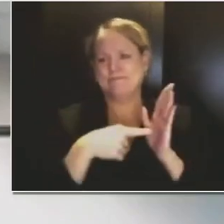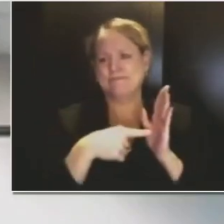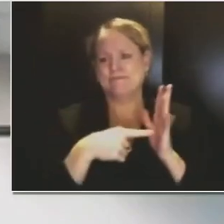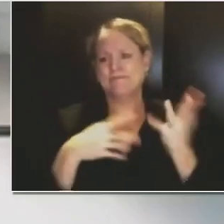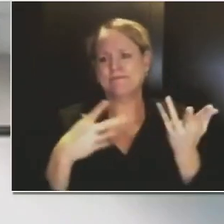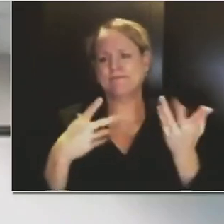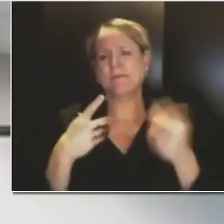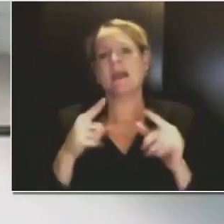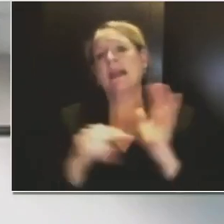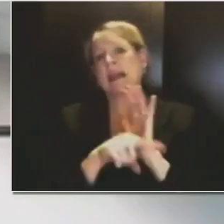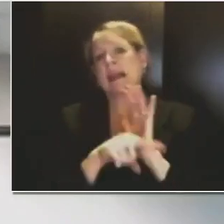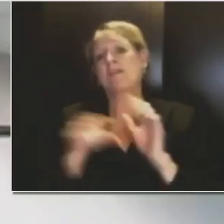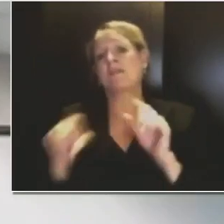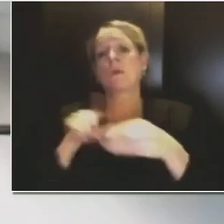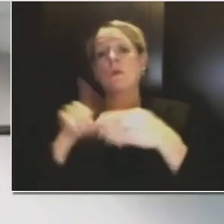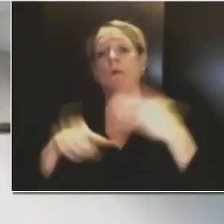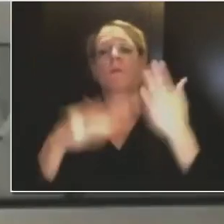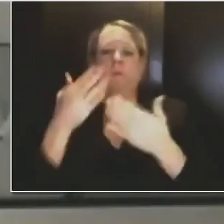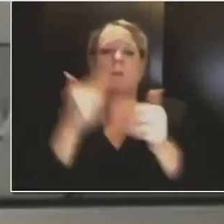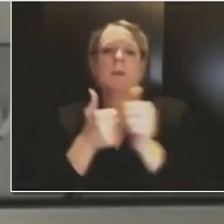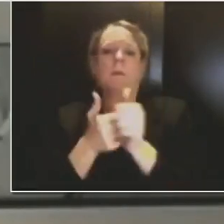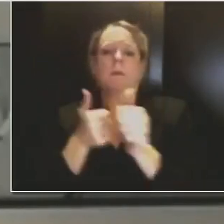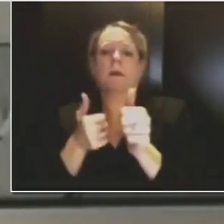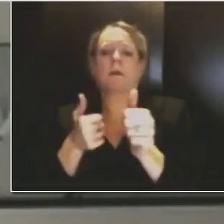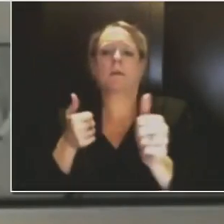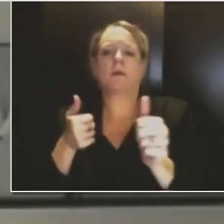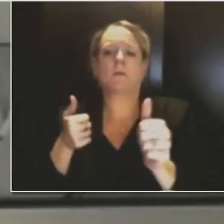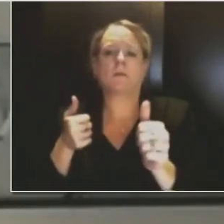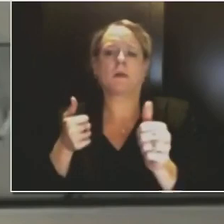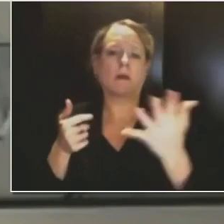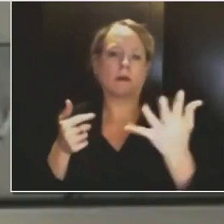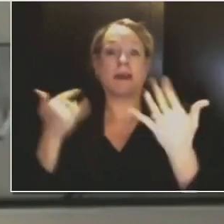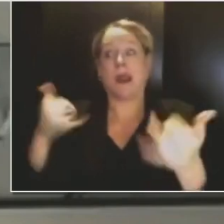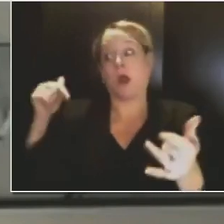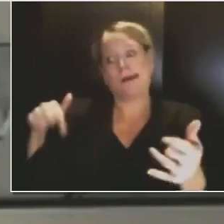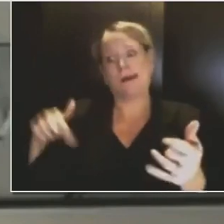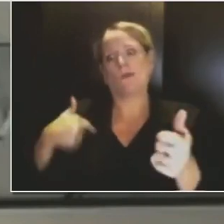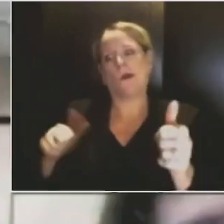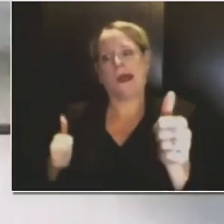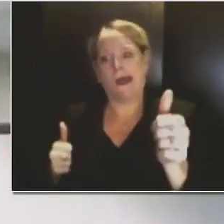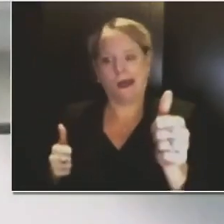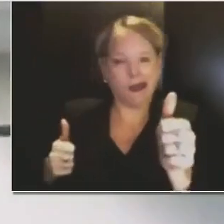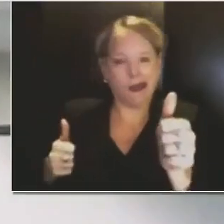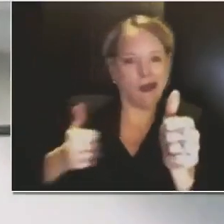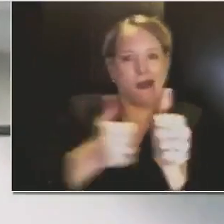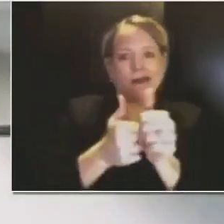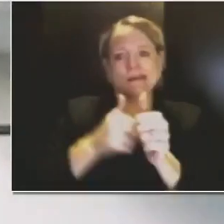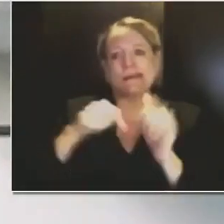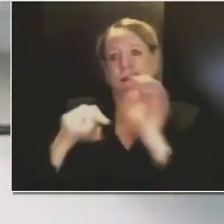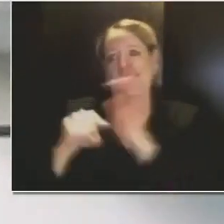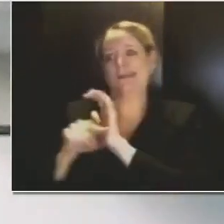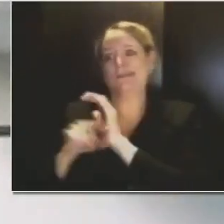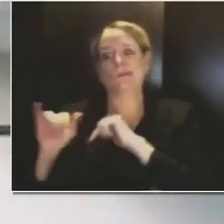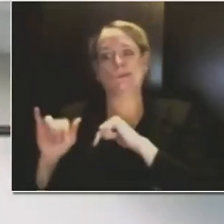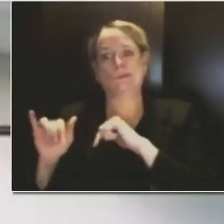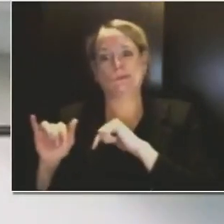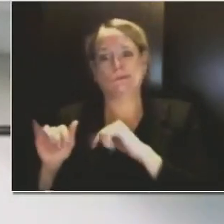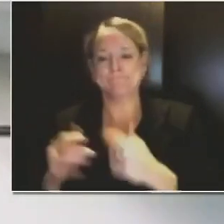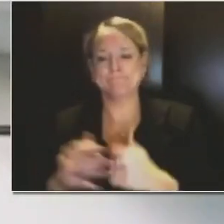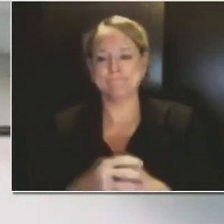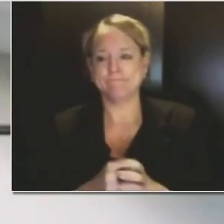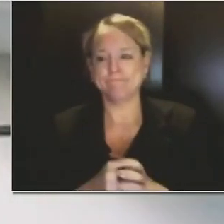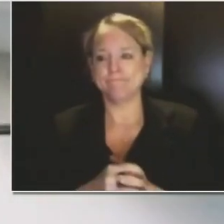But we realized it was going to be a while before we could clear out that whole backlog. And so we looked to our data scientists to